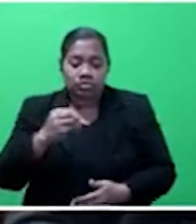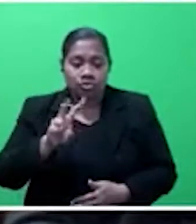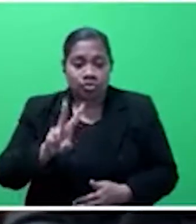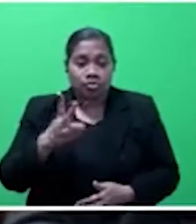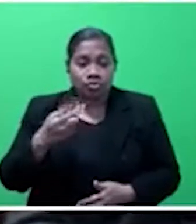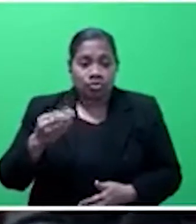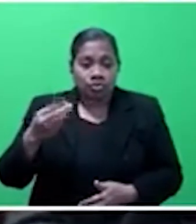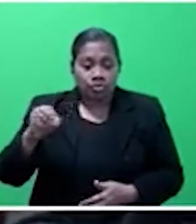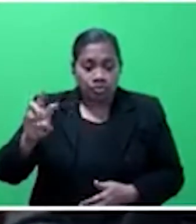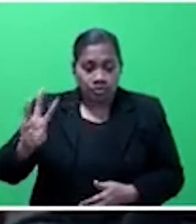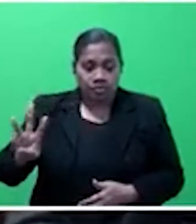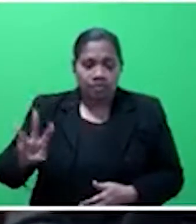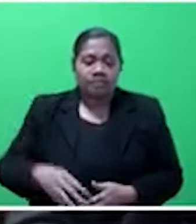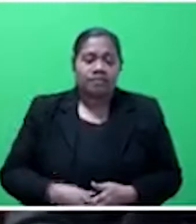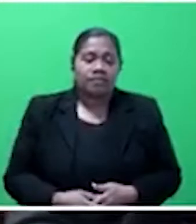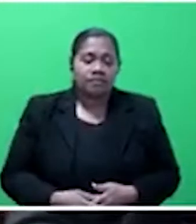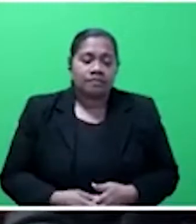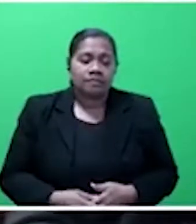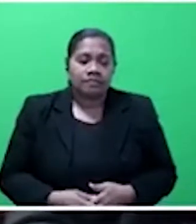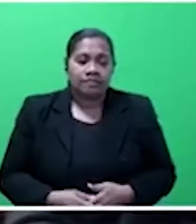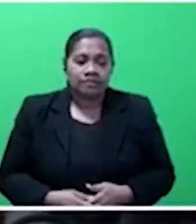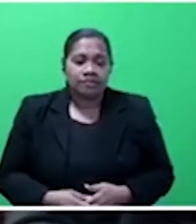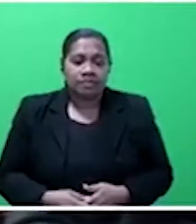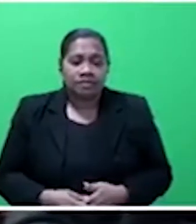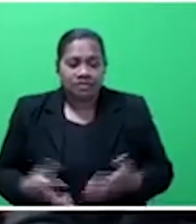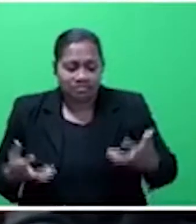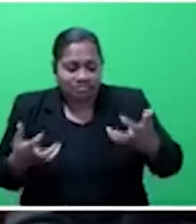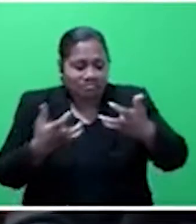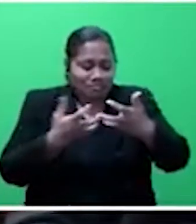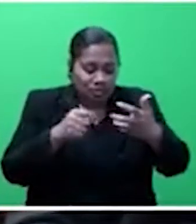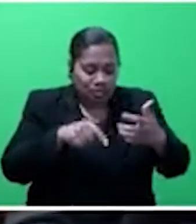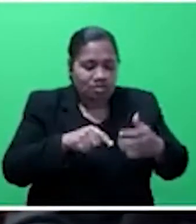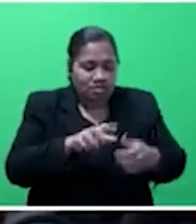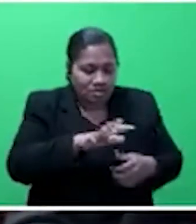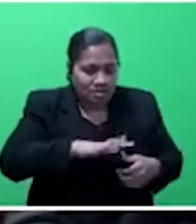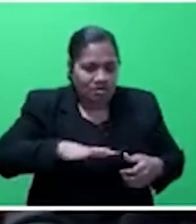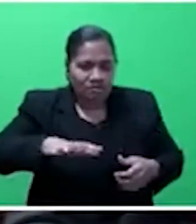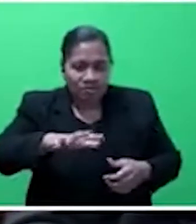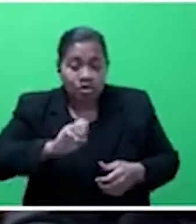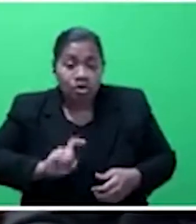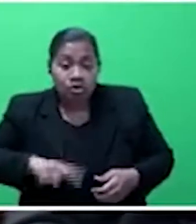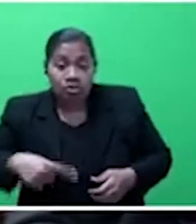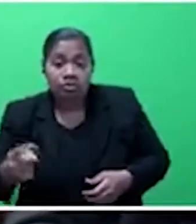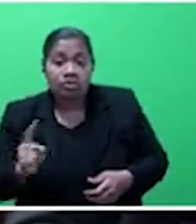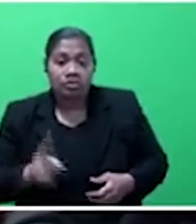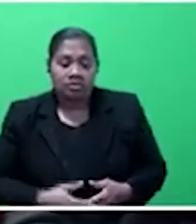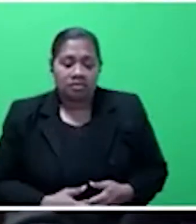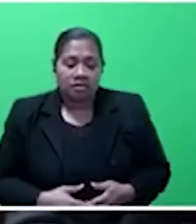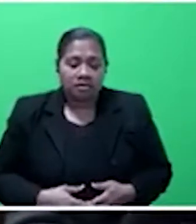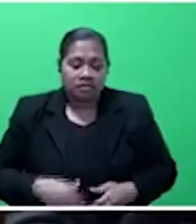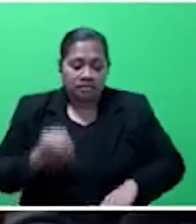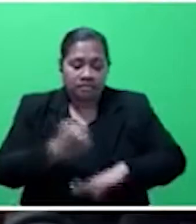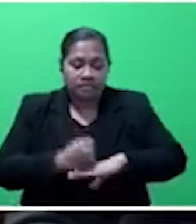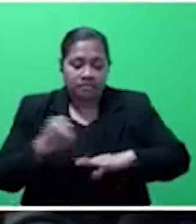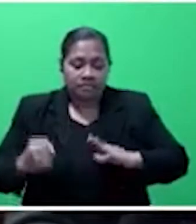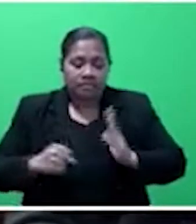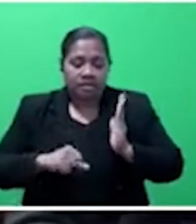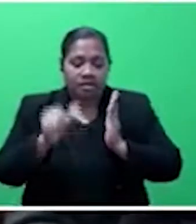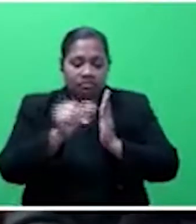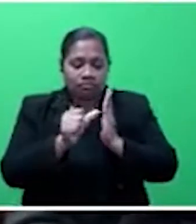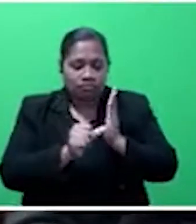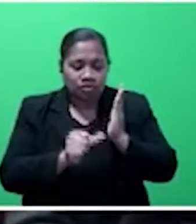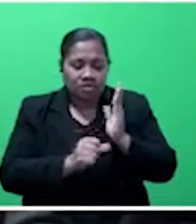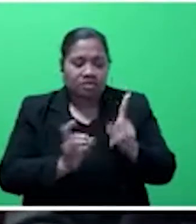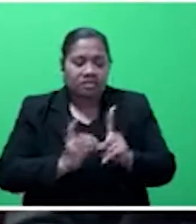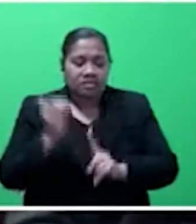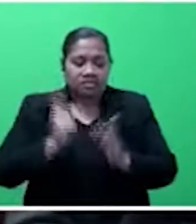is aligned closely to these areas and continuing to drive government's agenda that development programs